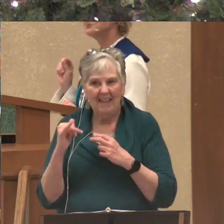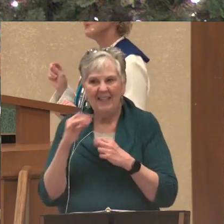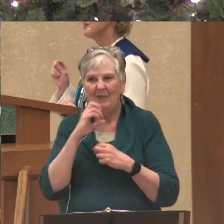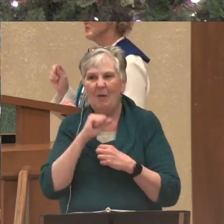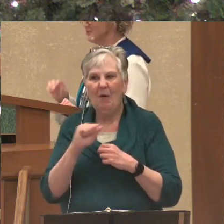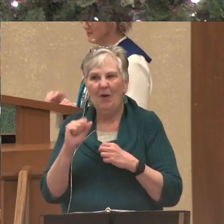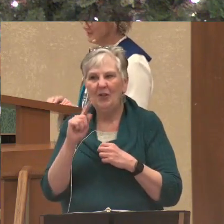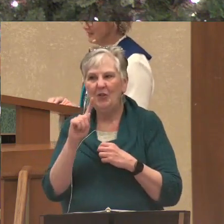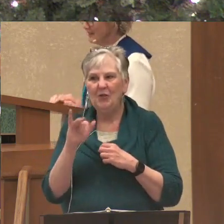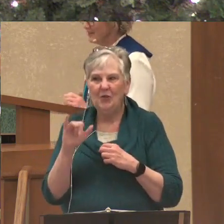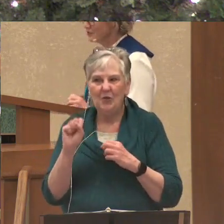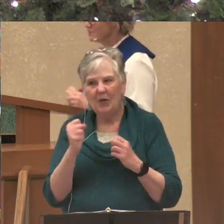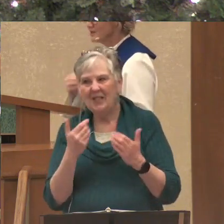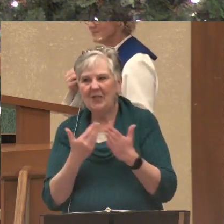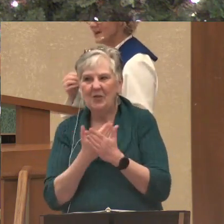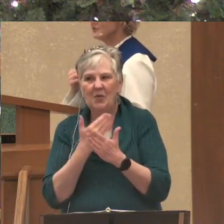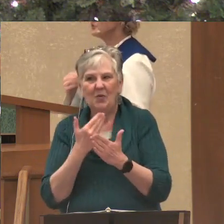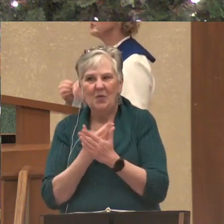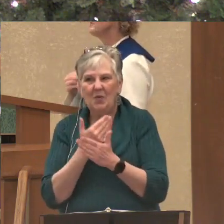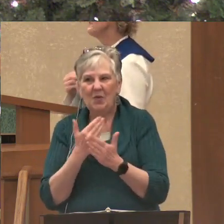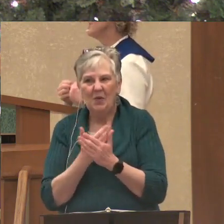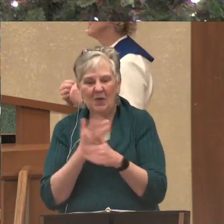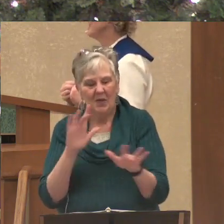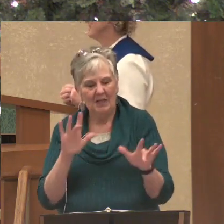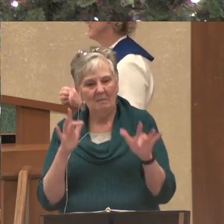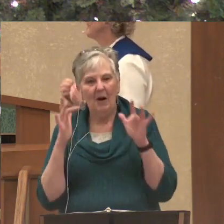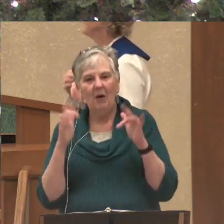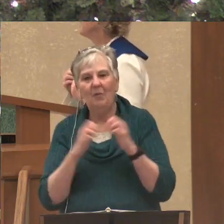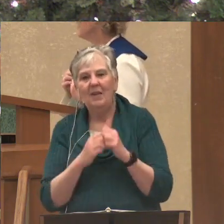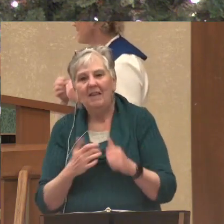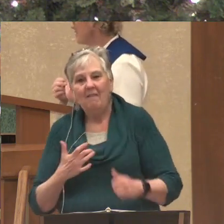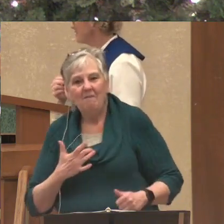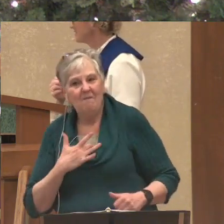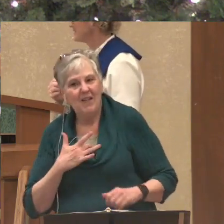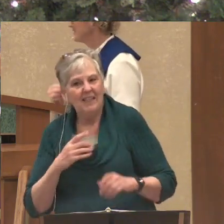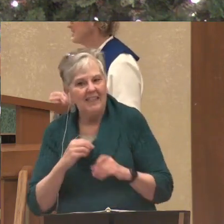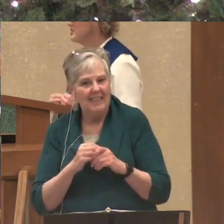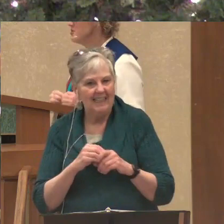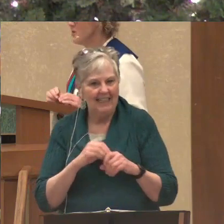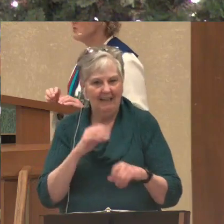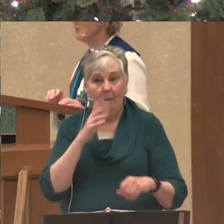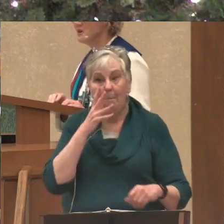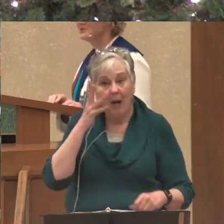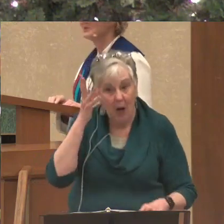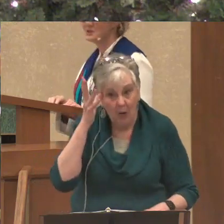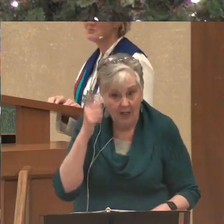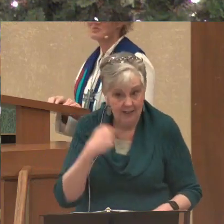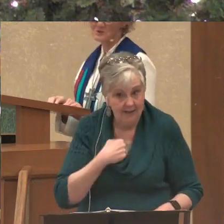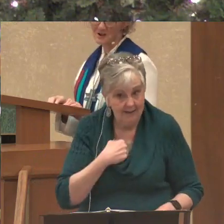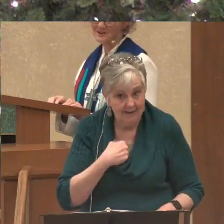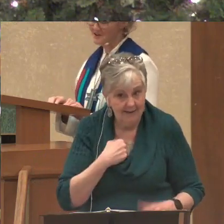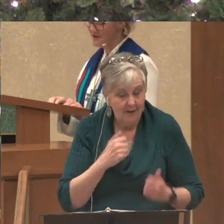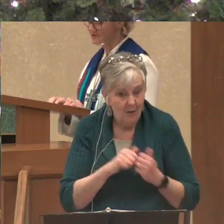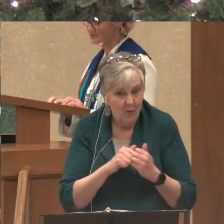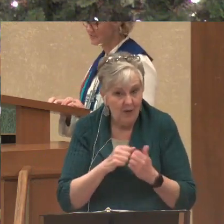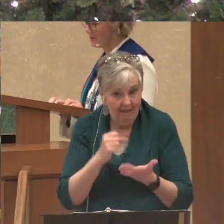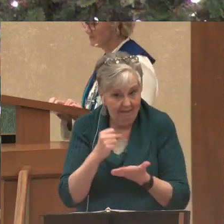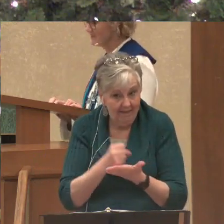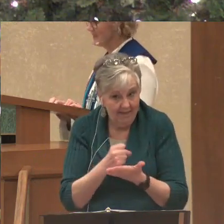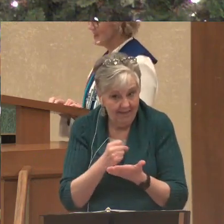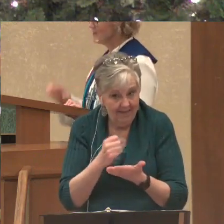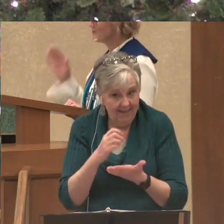new sparkle to bring back a certain feeling in the parents who are the ones with the credit